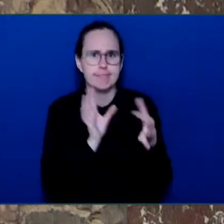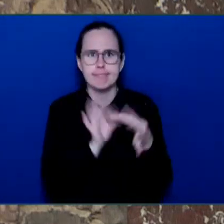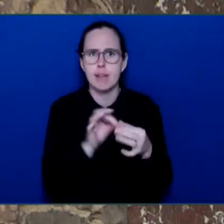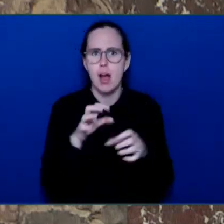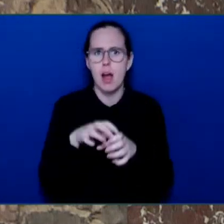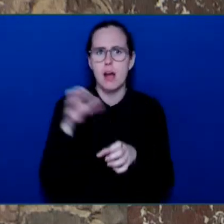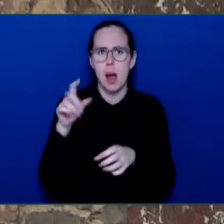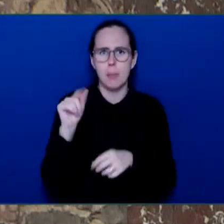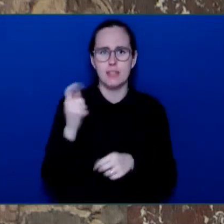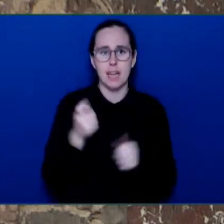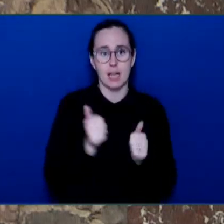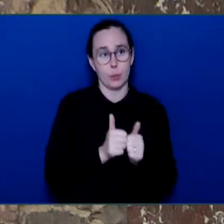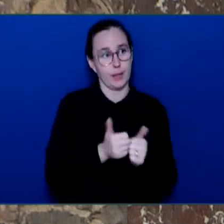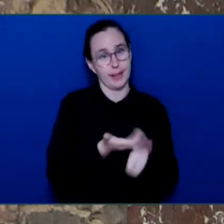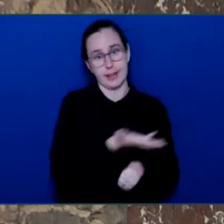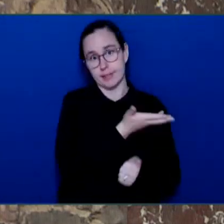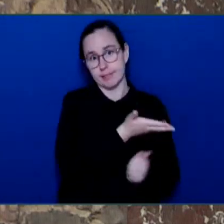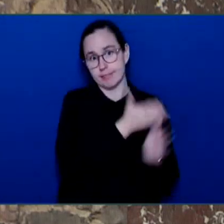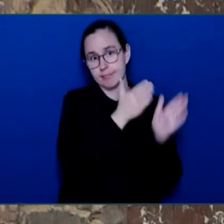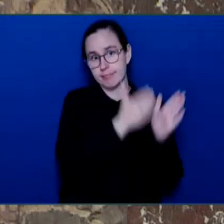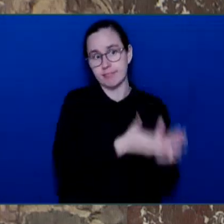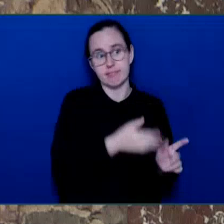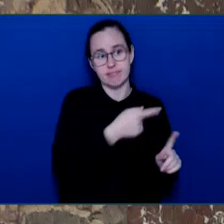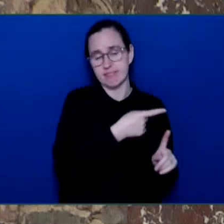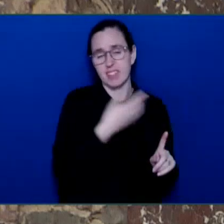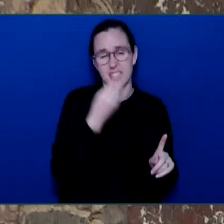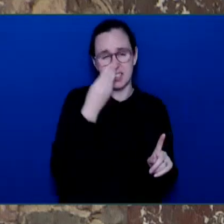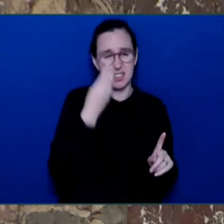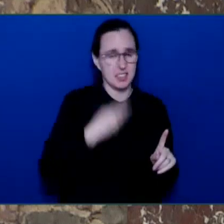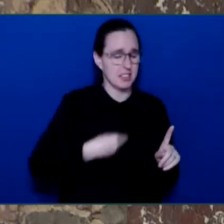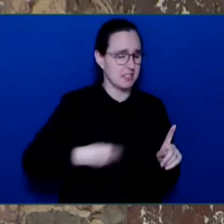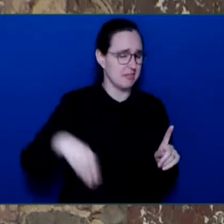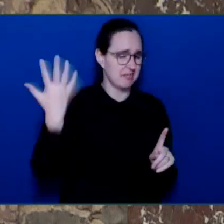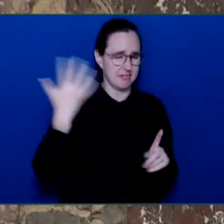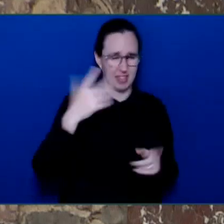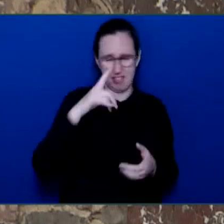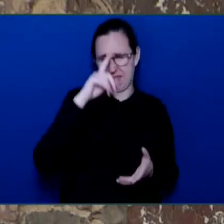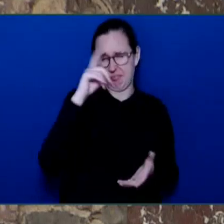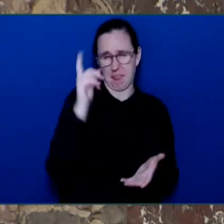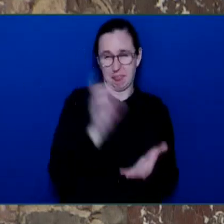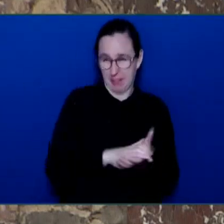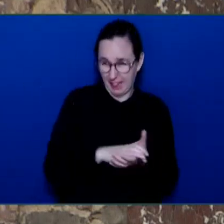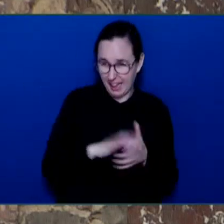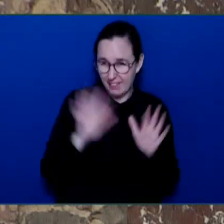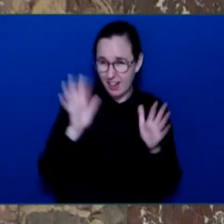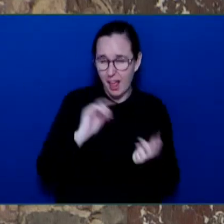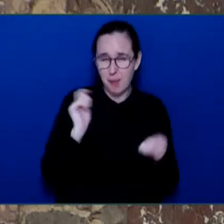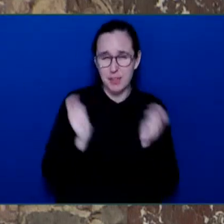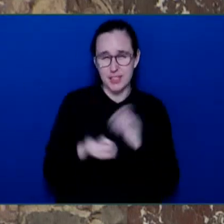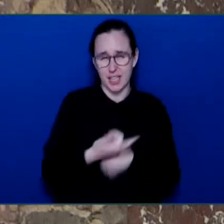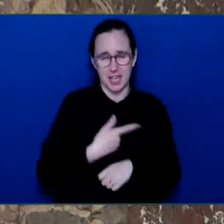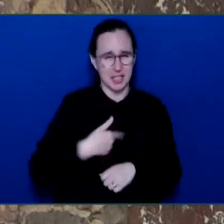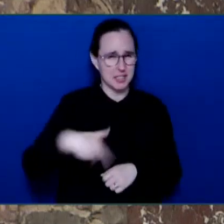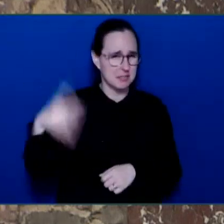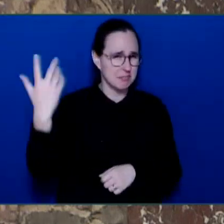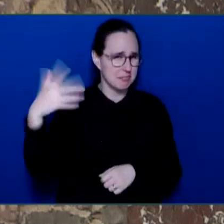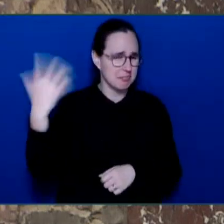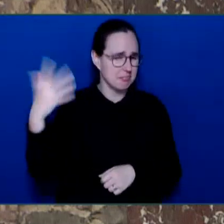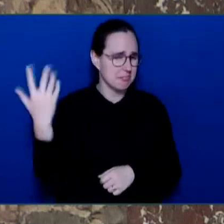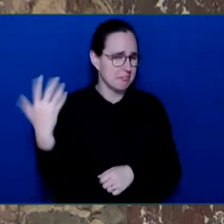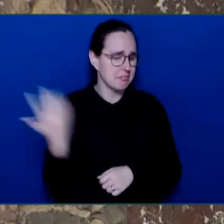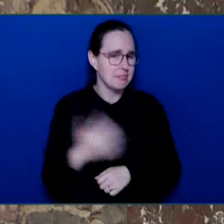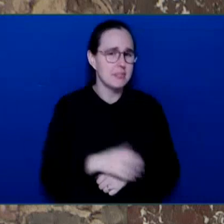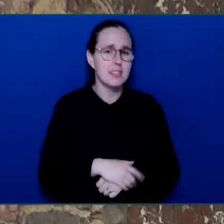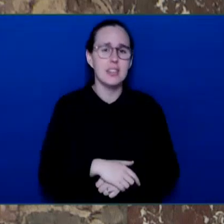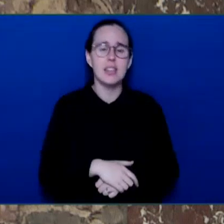up, the pine beetle overwintering, the atmospheric rivers, farmers struggling with drought,